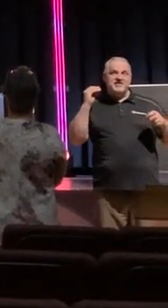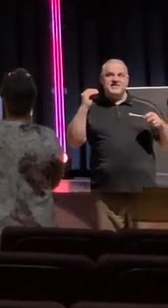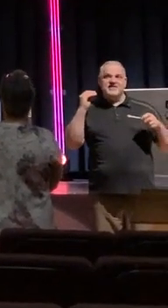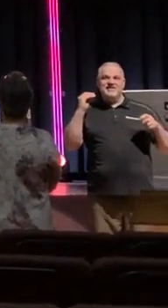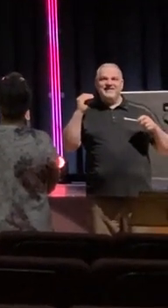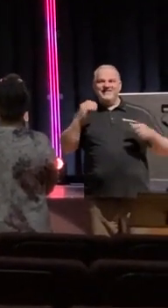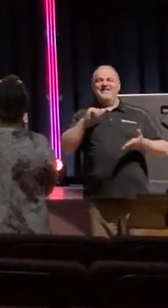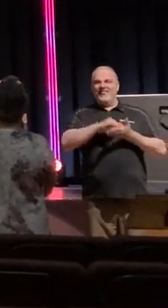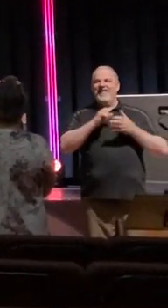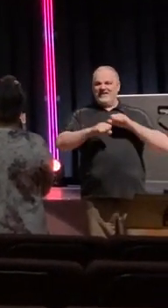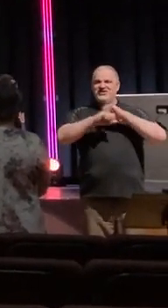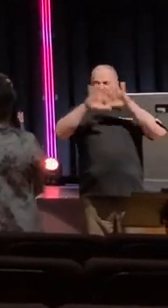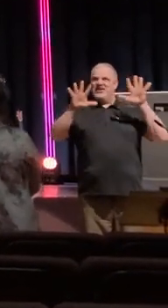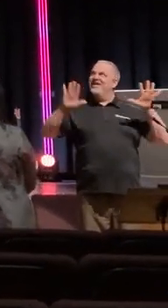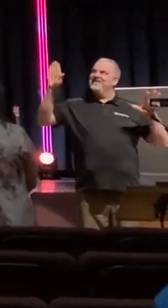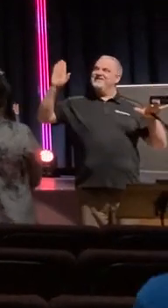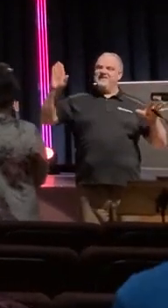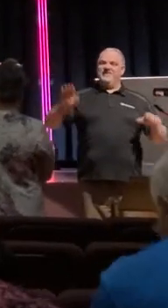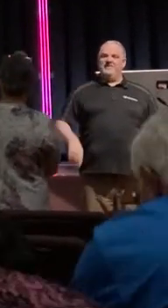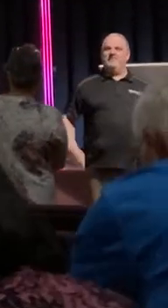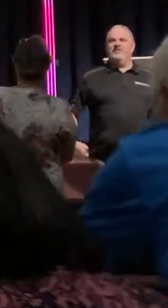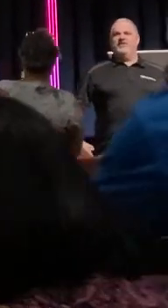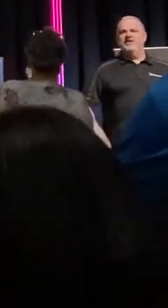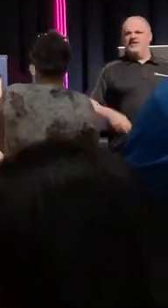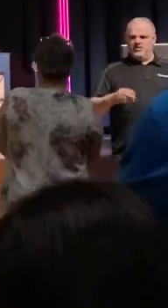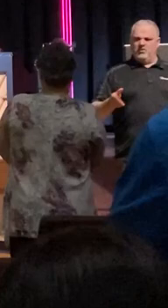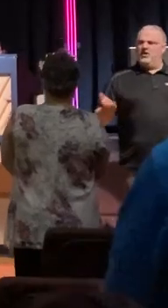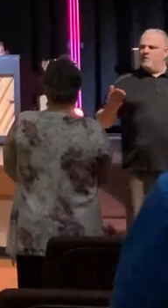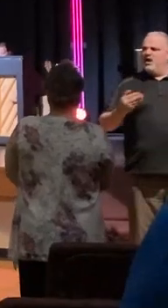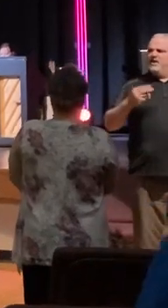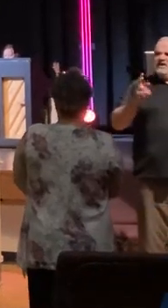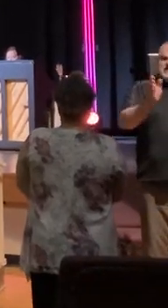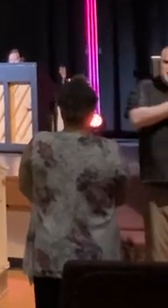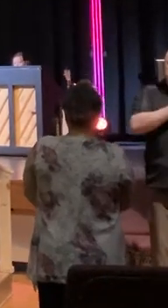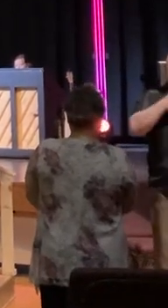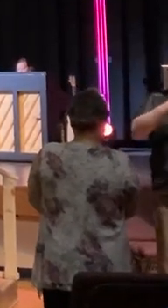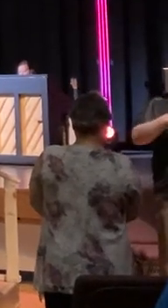light and share that. So let's stand and let's think about the good plans that God has for us.